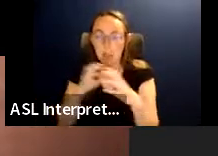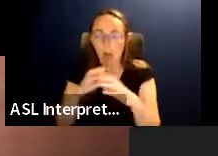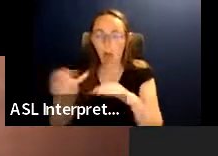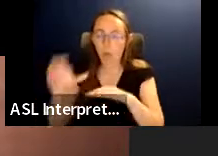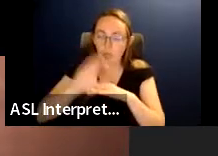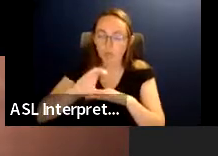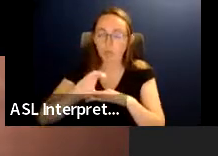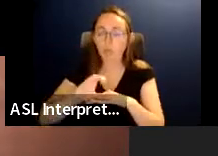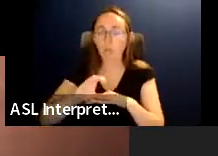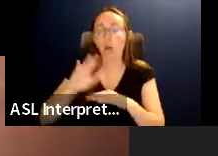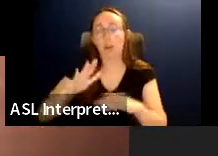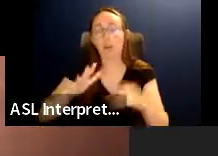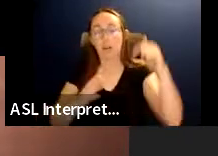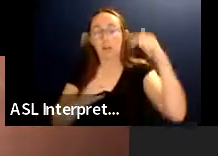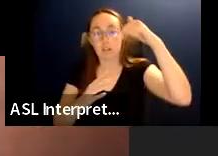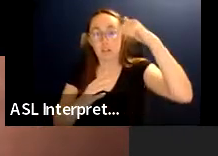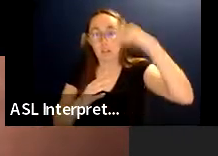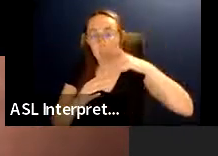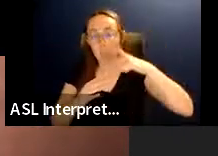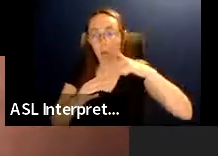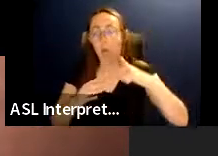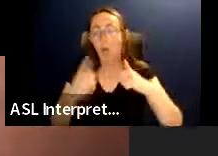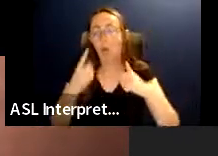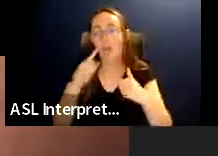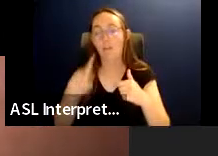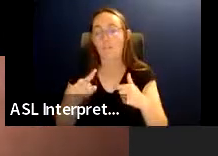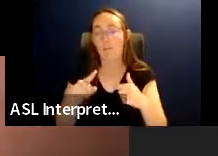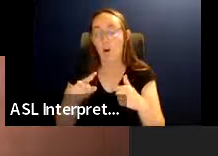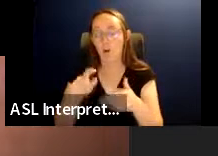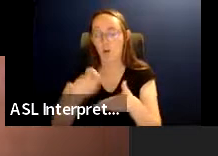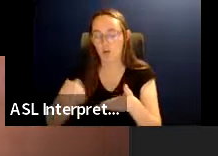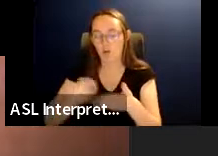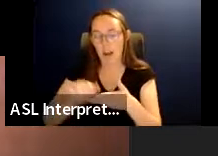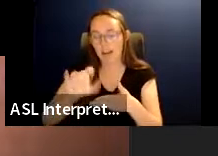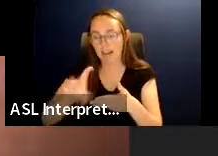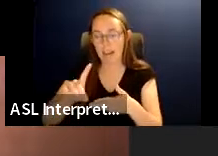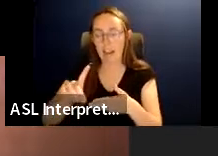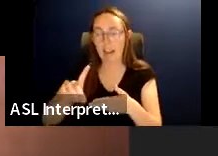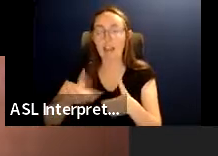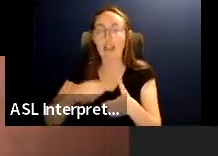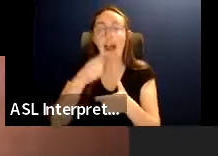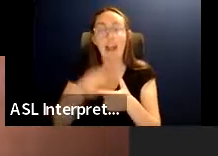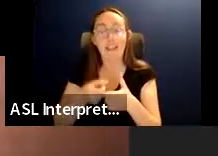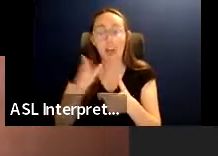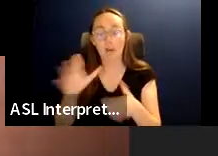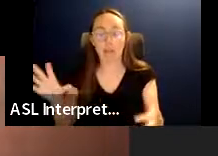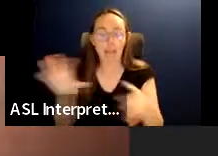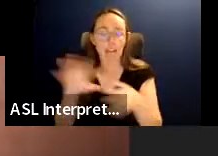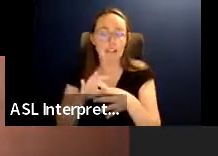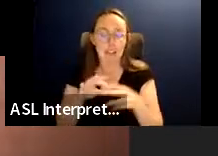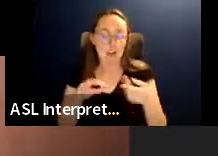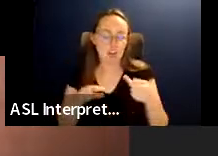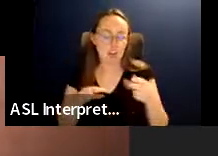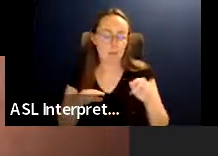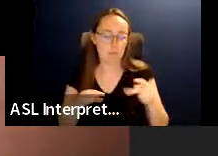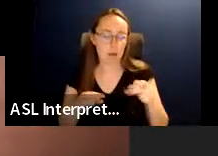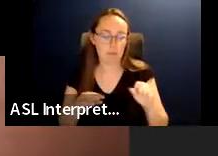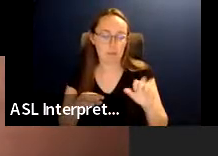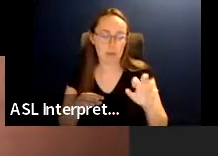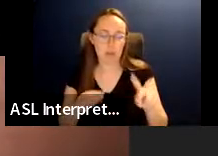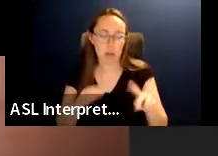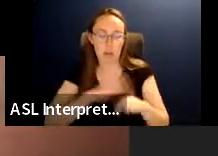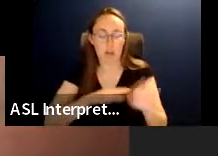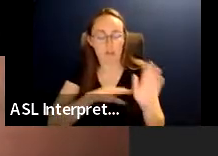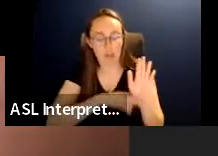in the stress ball for a writing aid. And then I will attach my pop socket on the bottom to glide across the